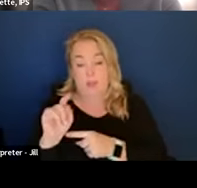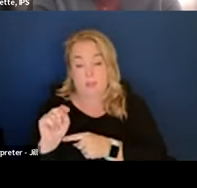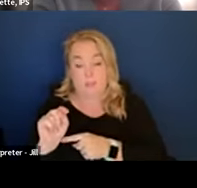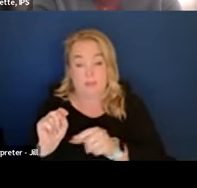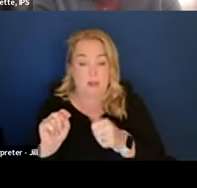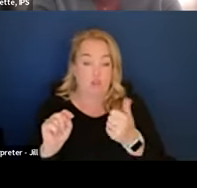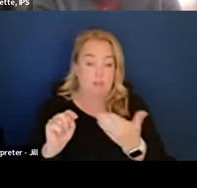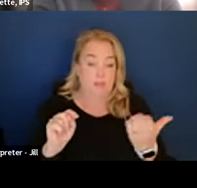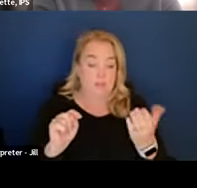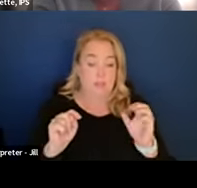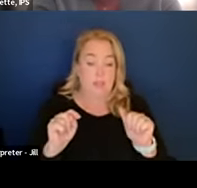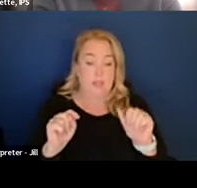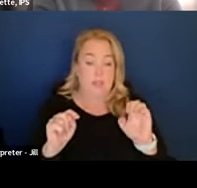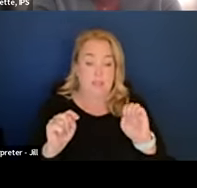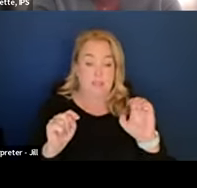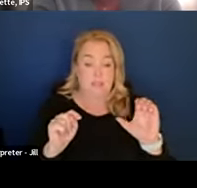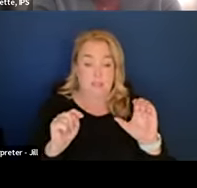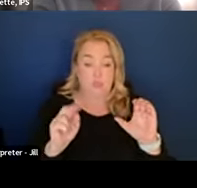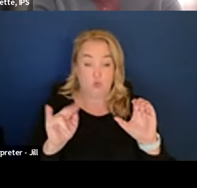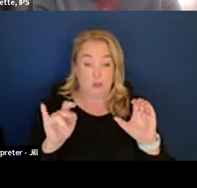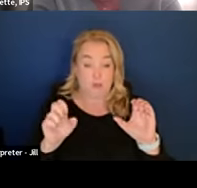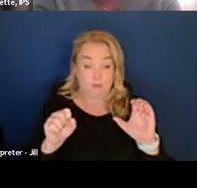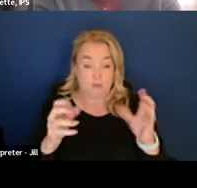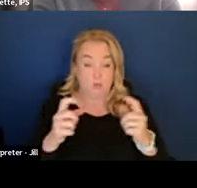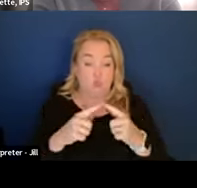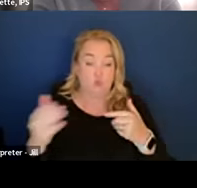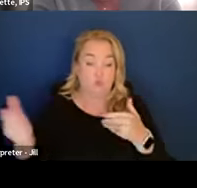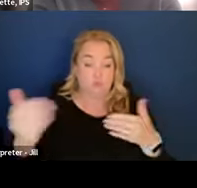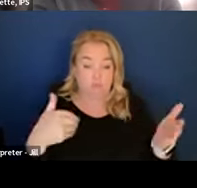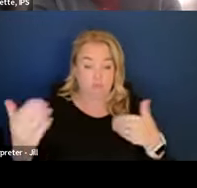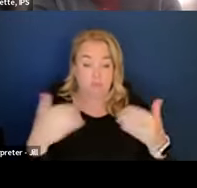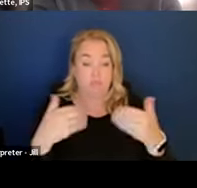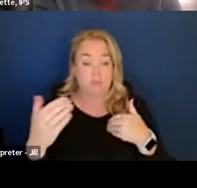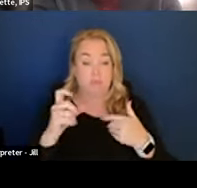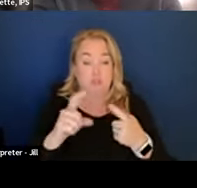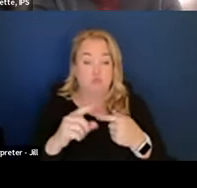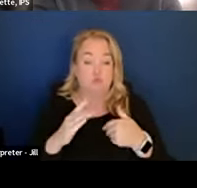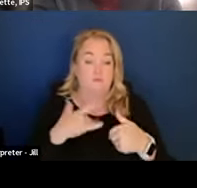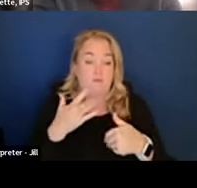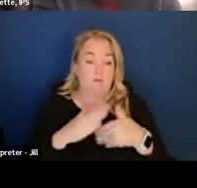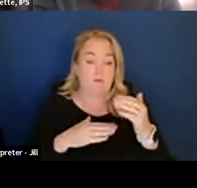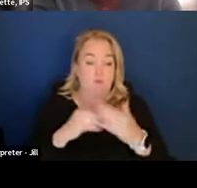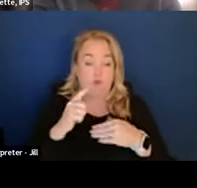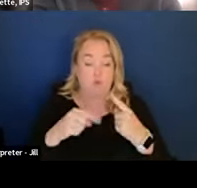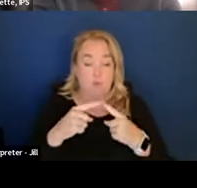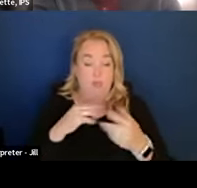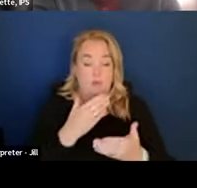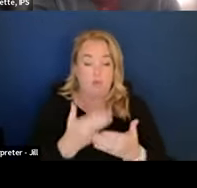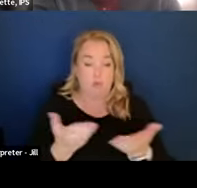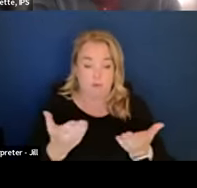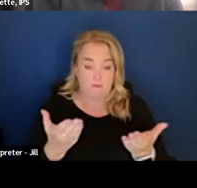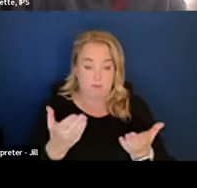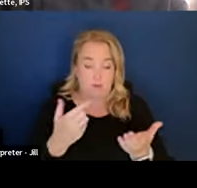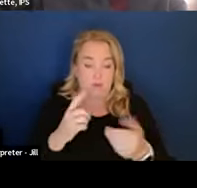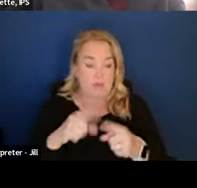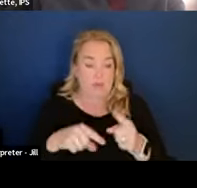things. AEC Unites wants to bring them into our industry and they have to feel comfortable when they get here. They can't feel like I